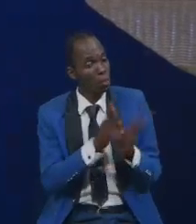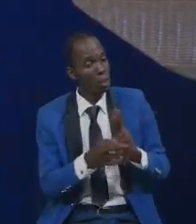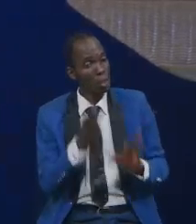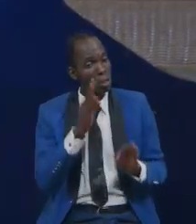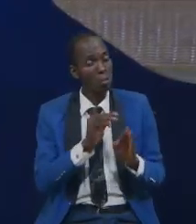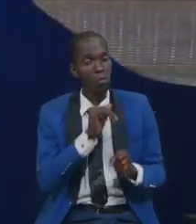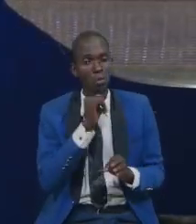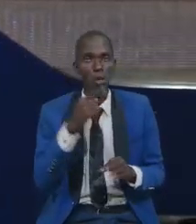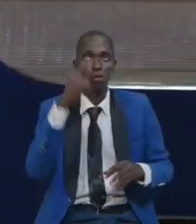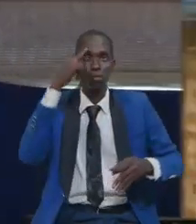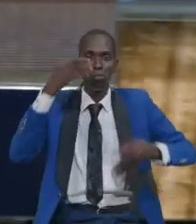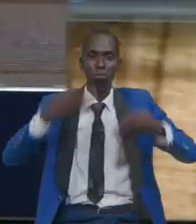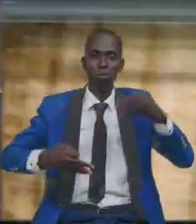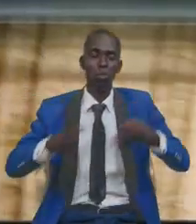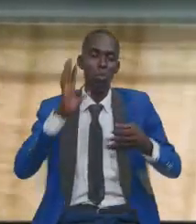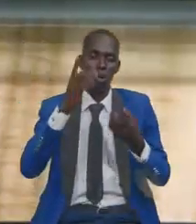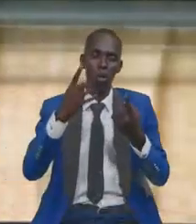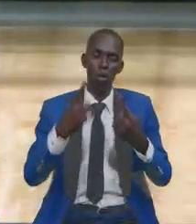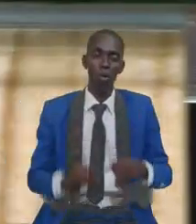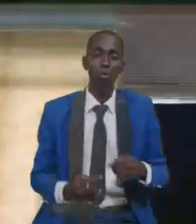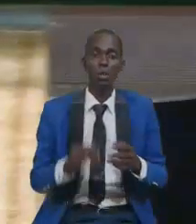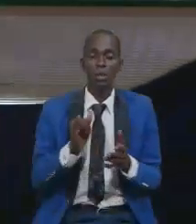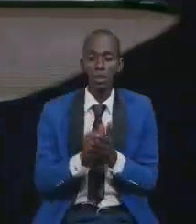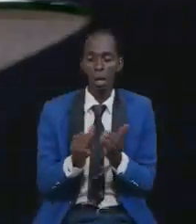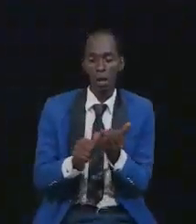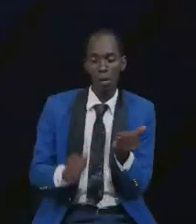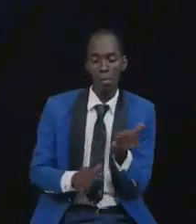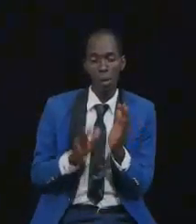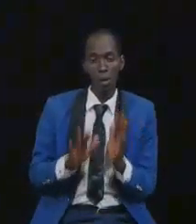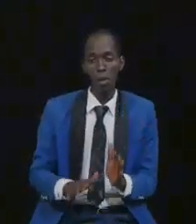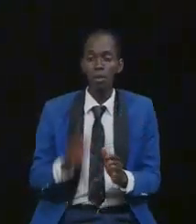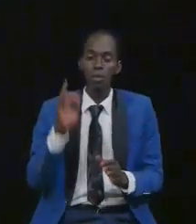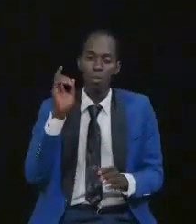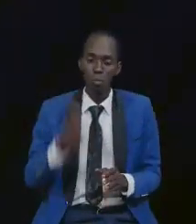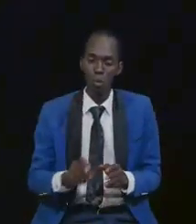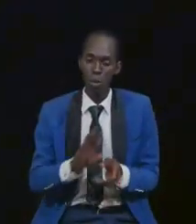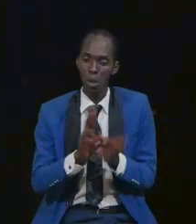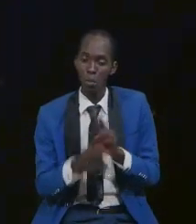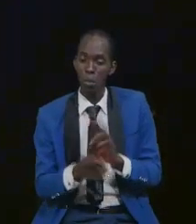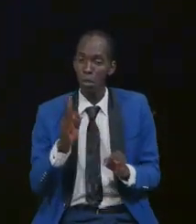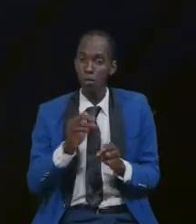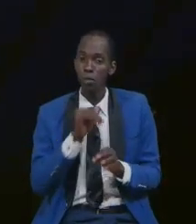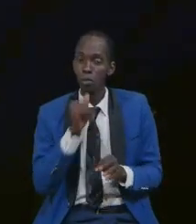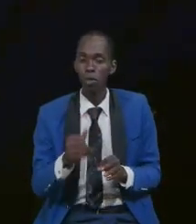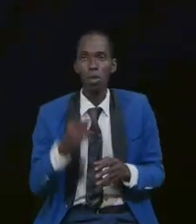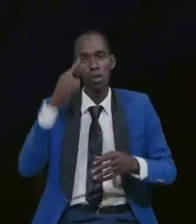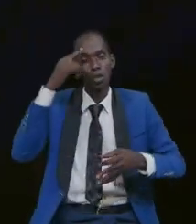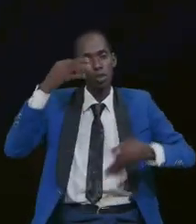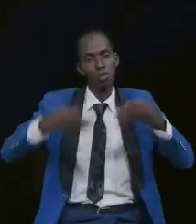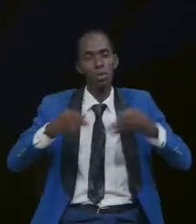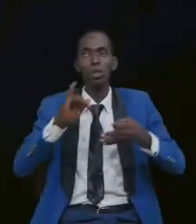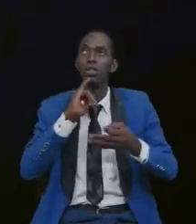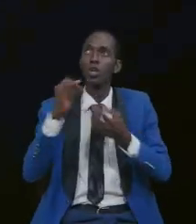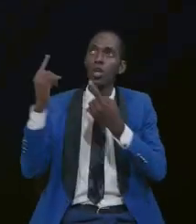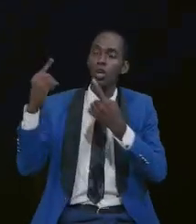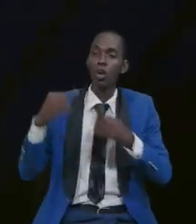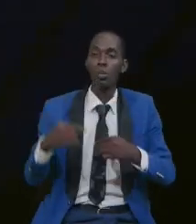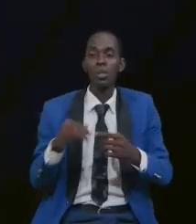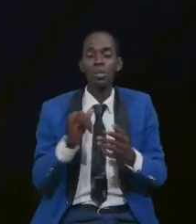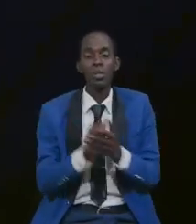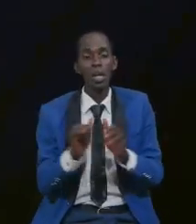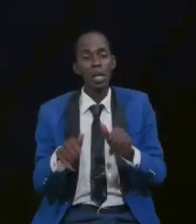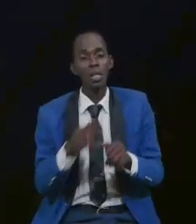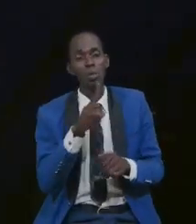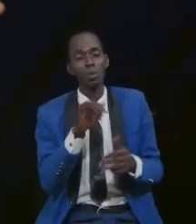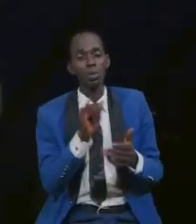coming. That the backslider should repent, otherwise judgment is coming. That the one that doesn't regard